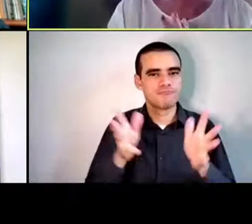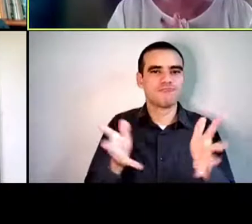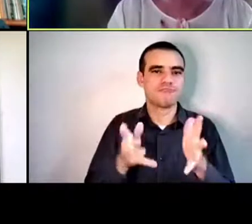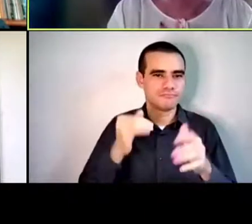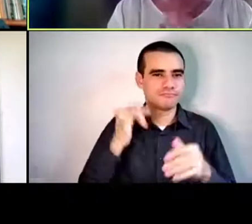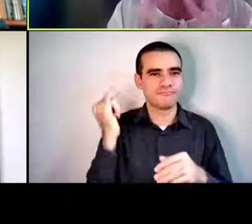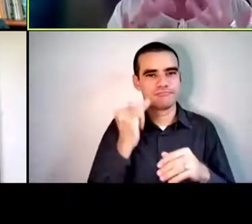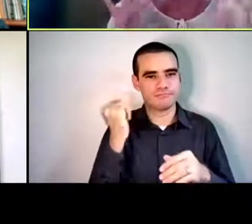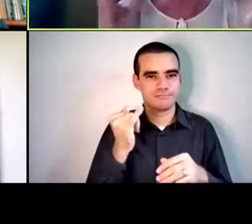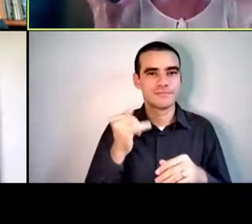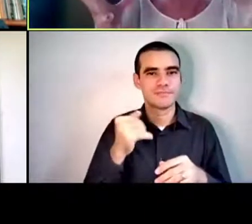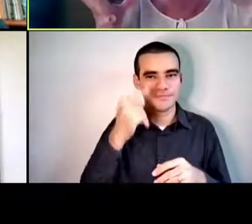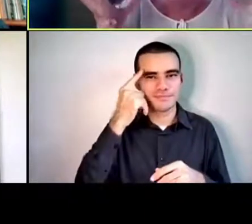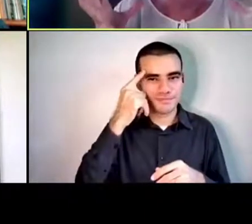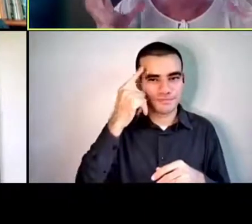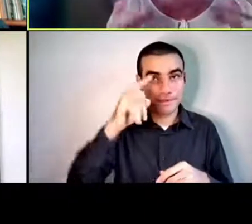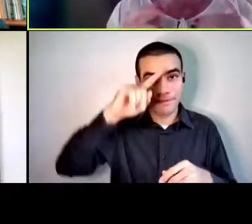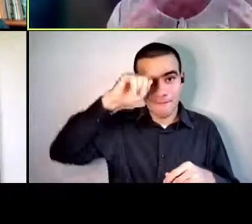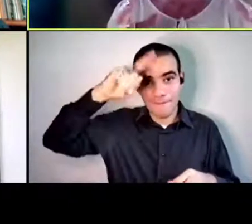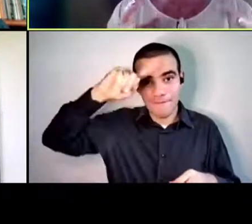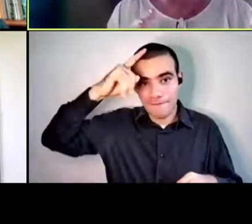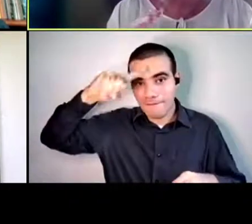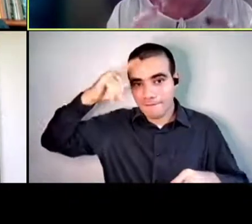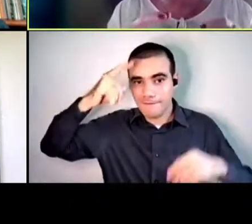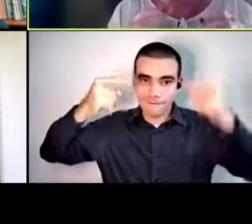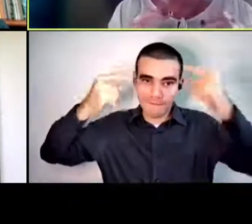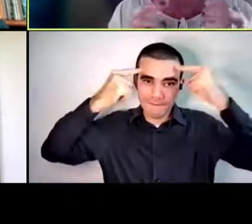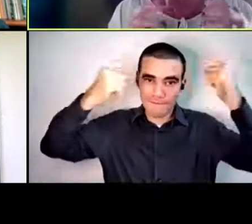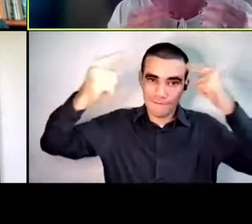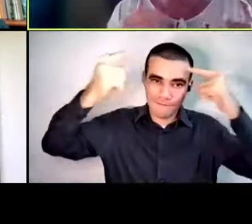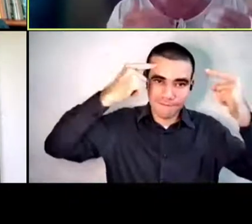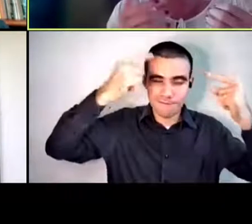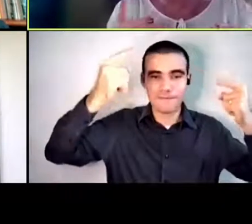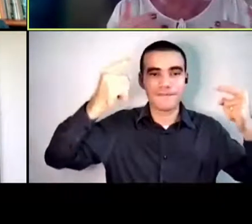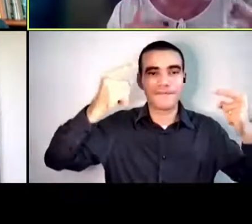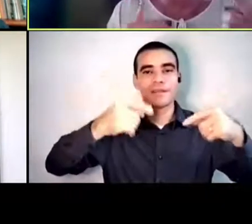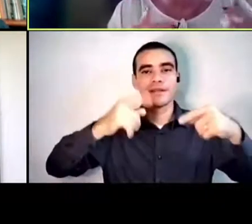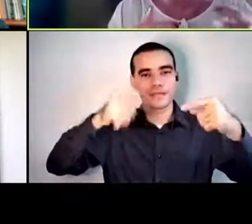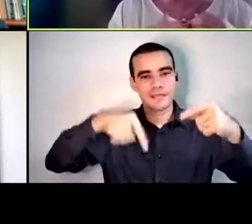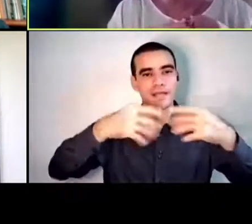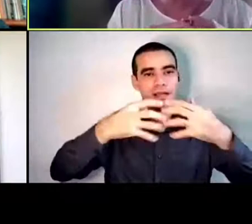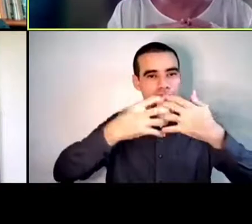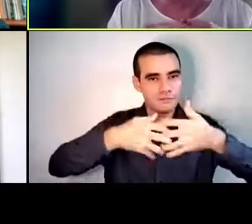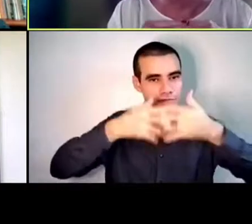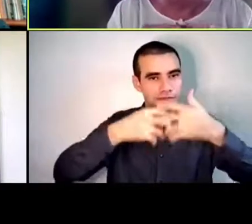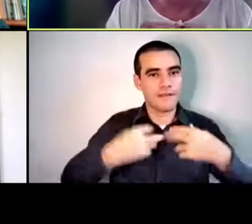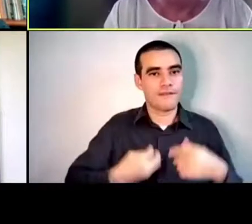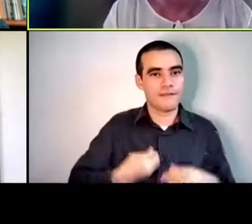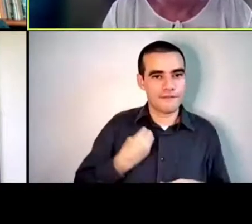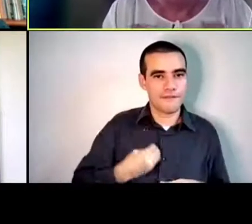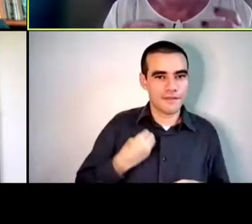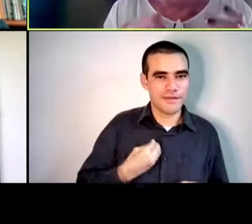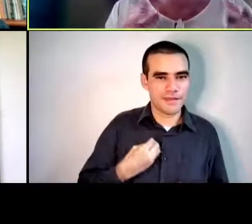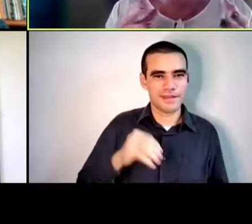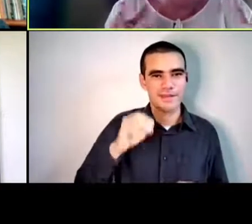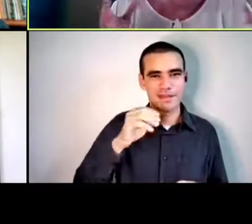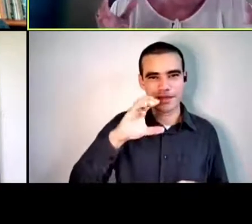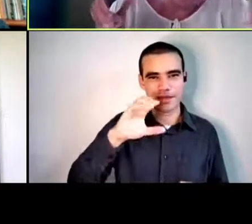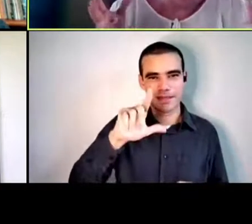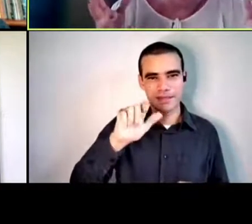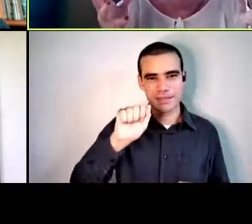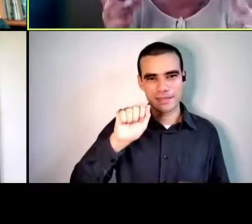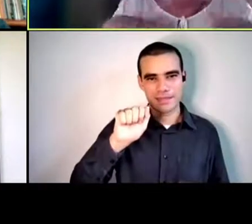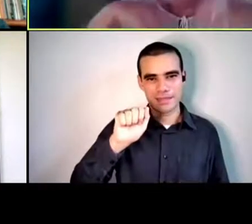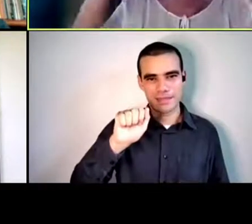to encourage. We were talking about creativity, the word creativity. Creativity is to put their experiences.